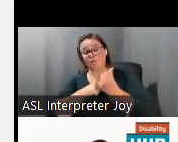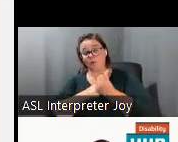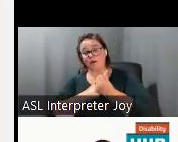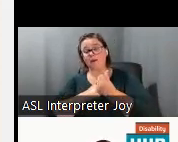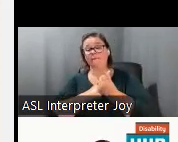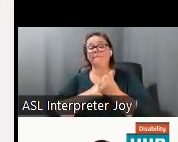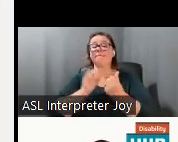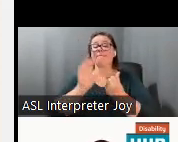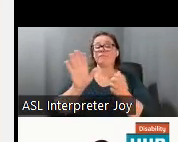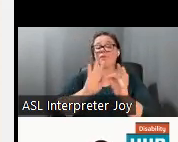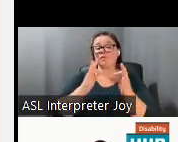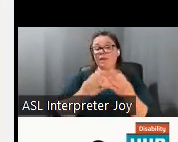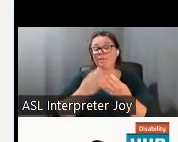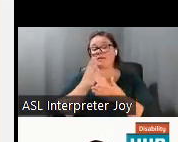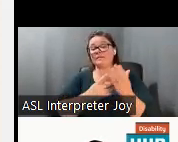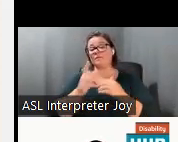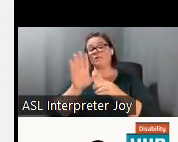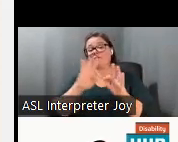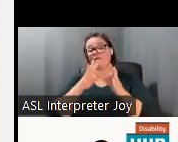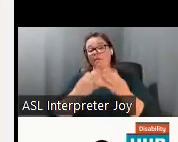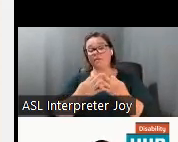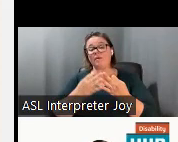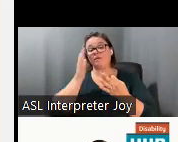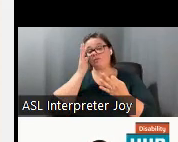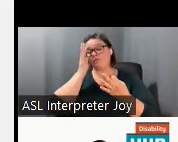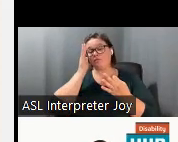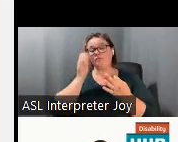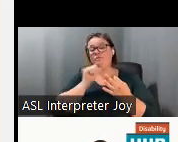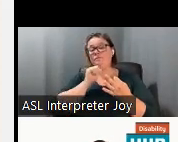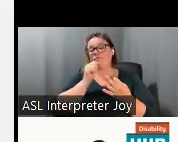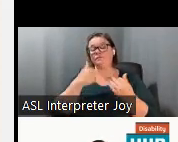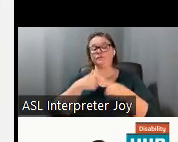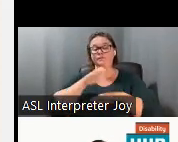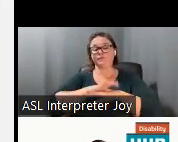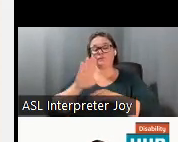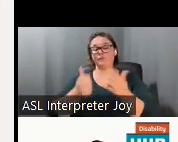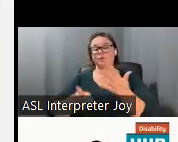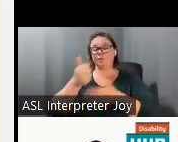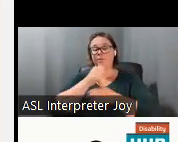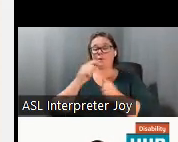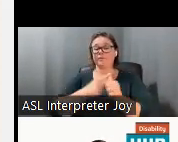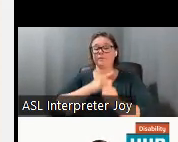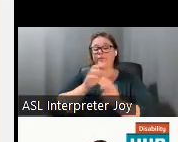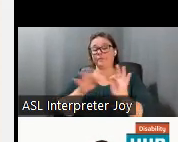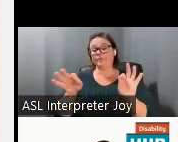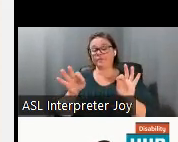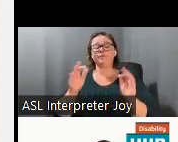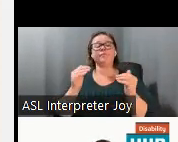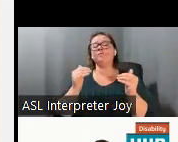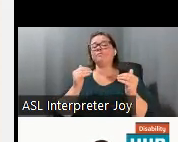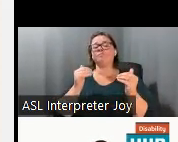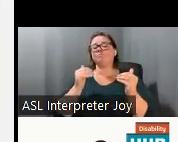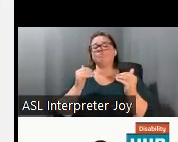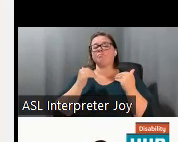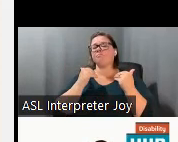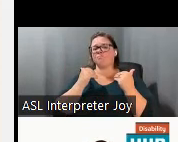your family, someone in your family does not have English as their primary language, please don't